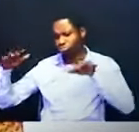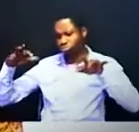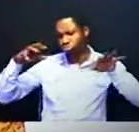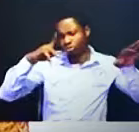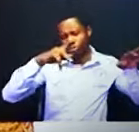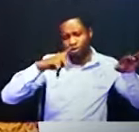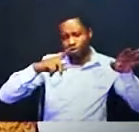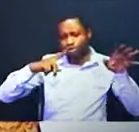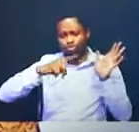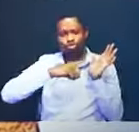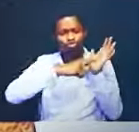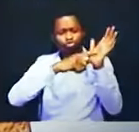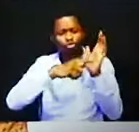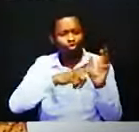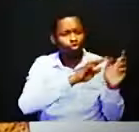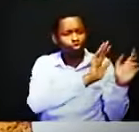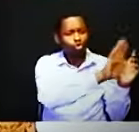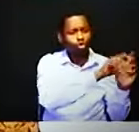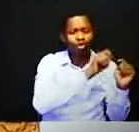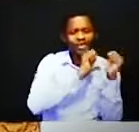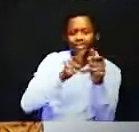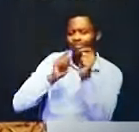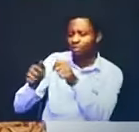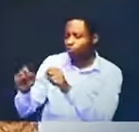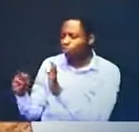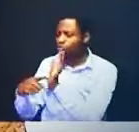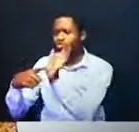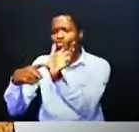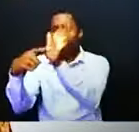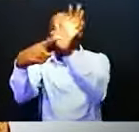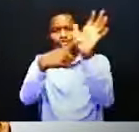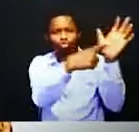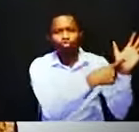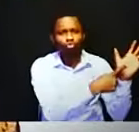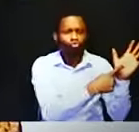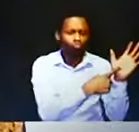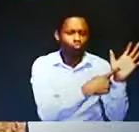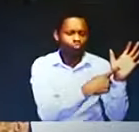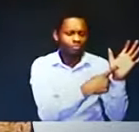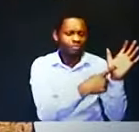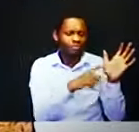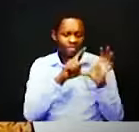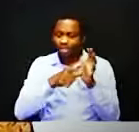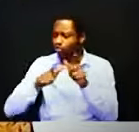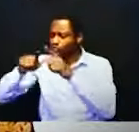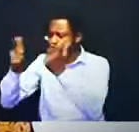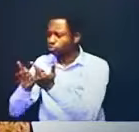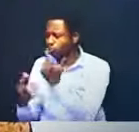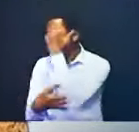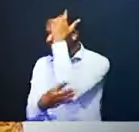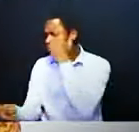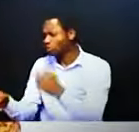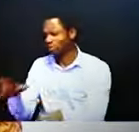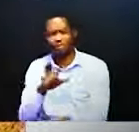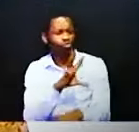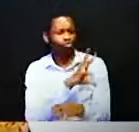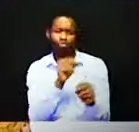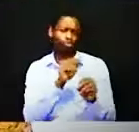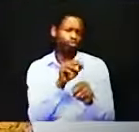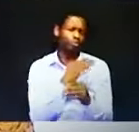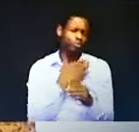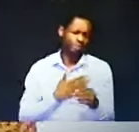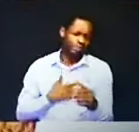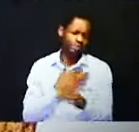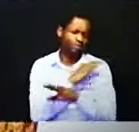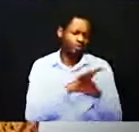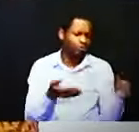Tran, who she are, what they are, Chedio, the Achewan, Echere. And these poor people said, no, you can't die. Nipa, where more brofuino, now what